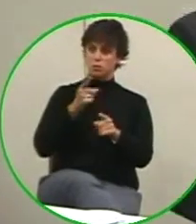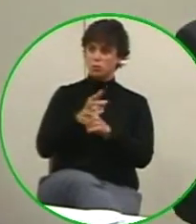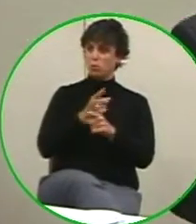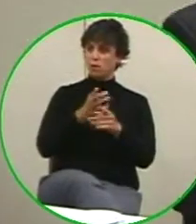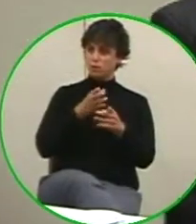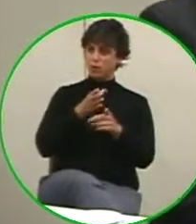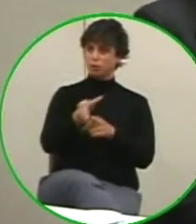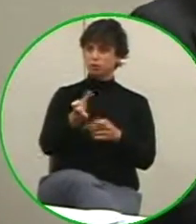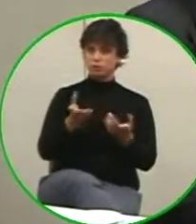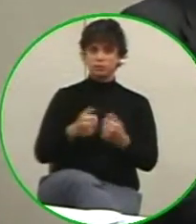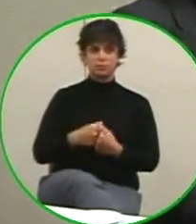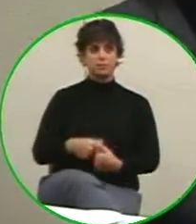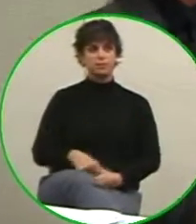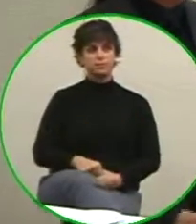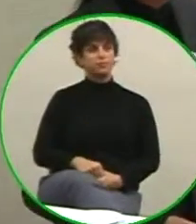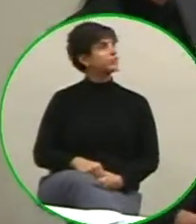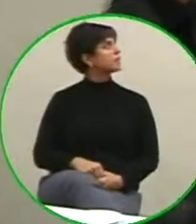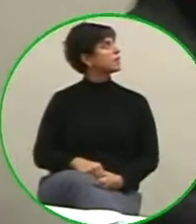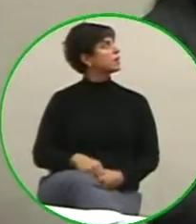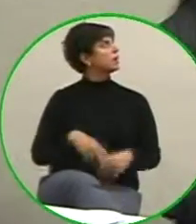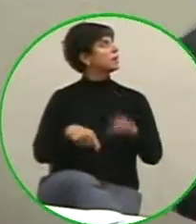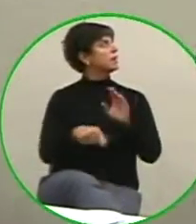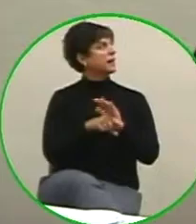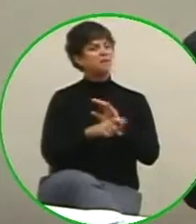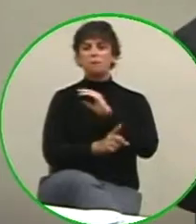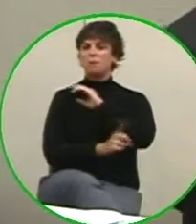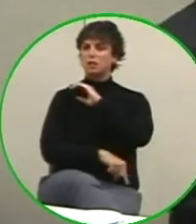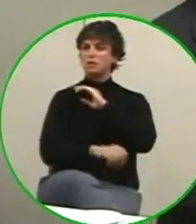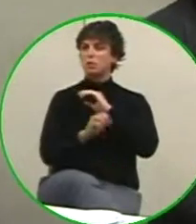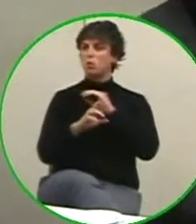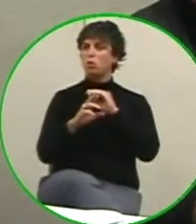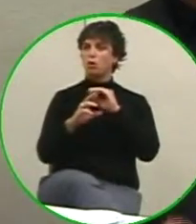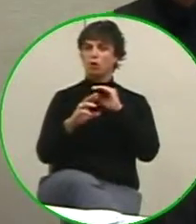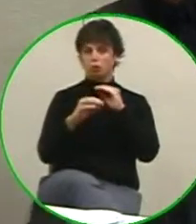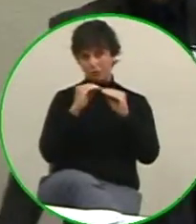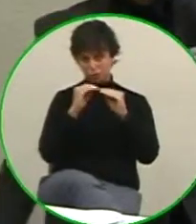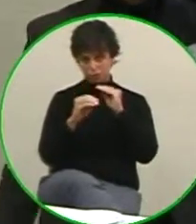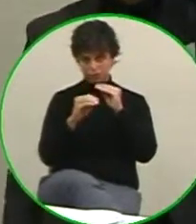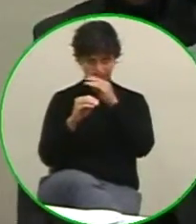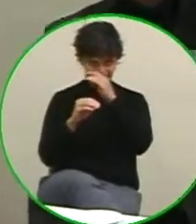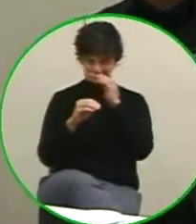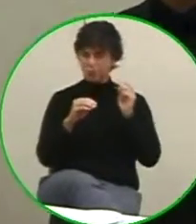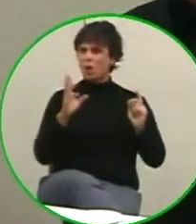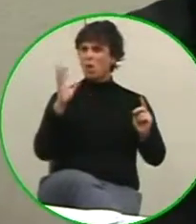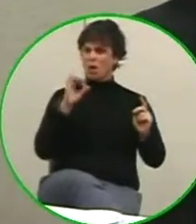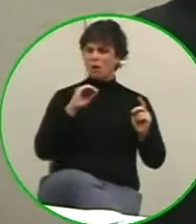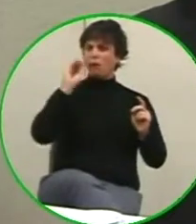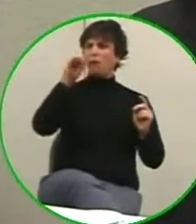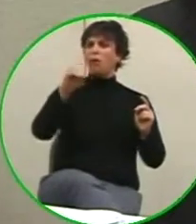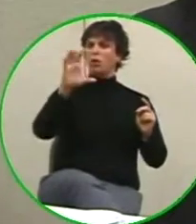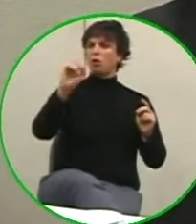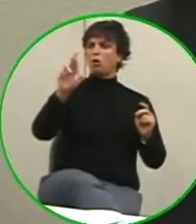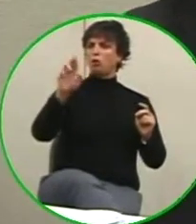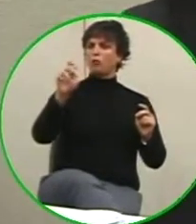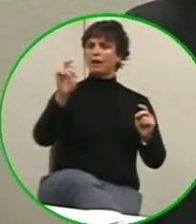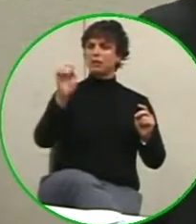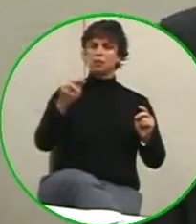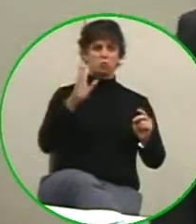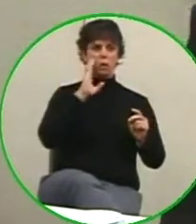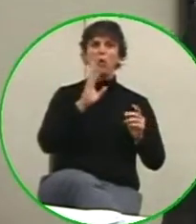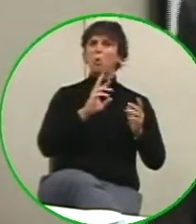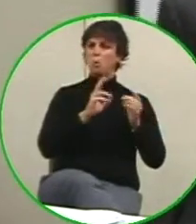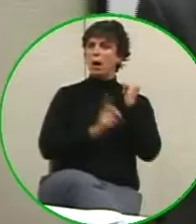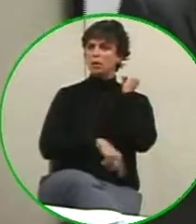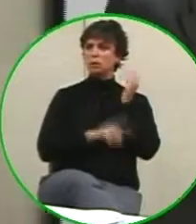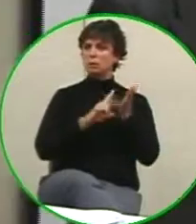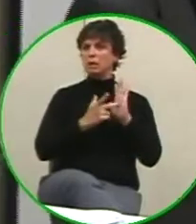want them to go. Negative is punishment or correction. Why do I put correction in there? We know what punishment is to